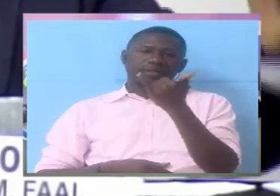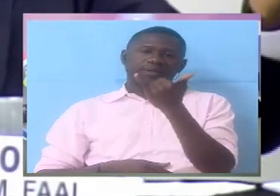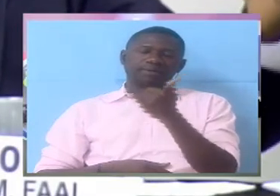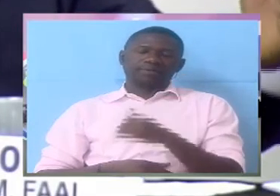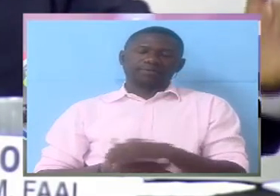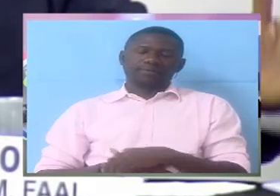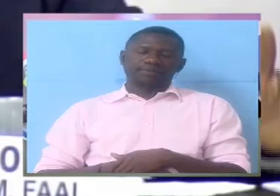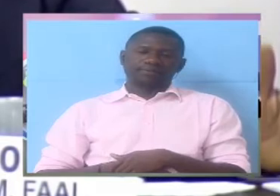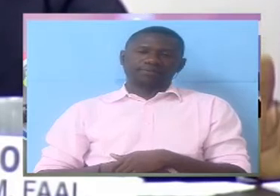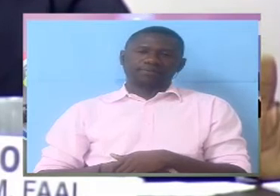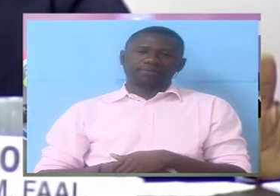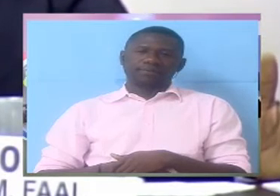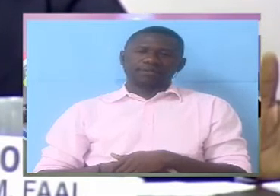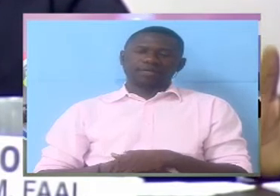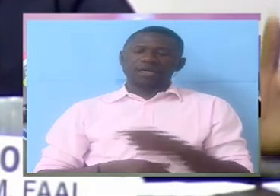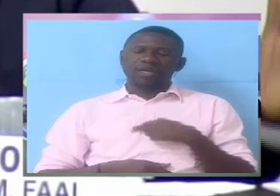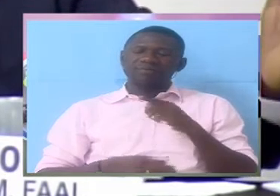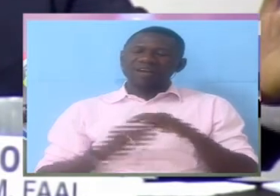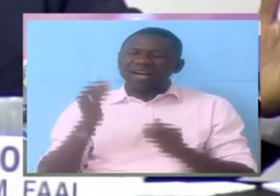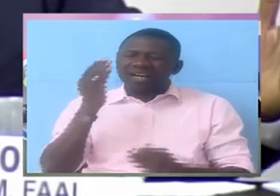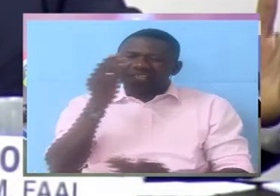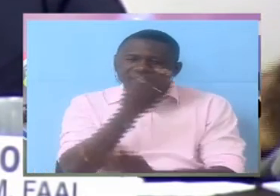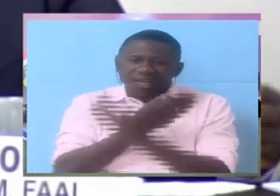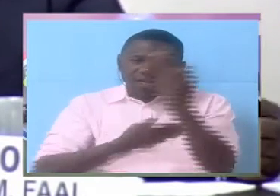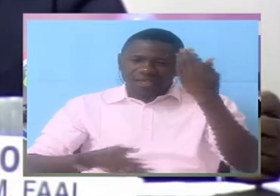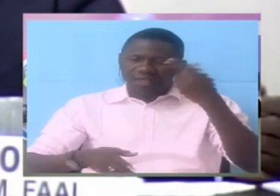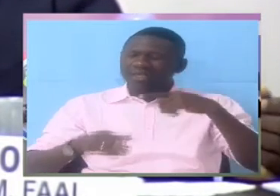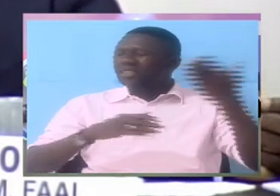And in fact, as early as